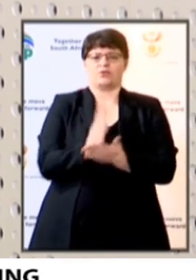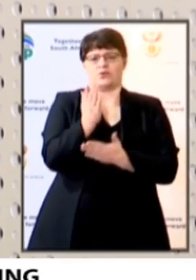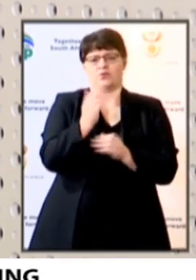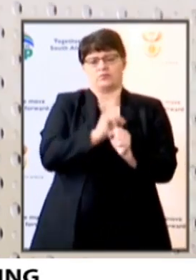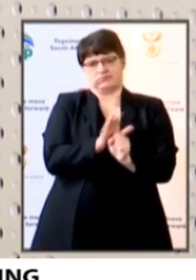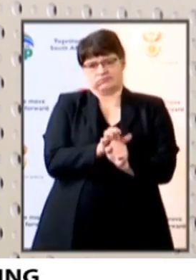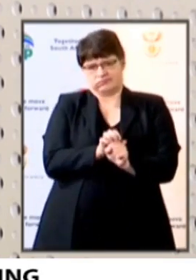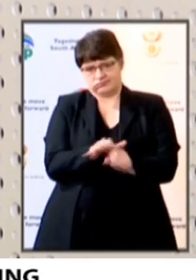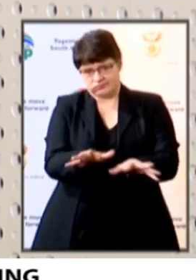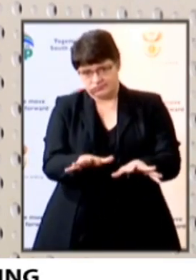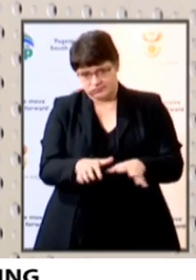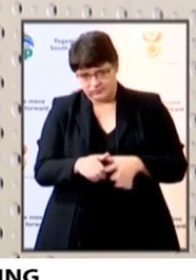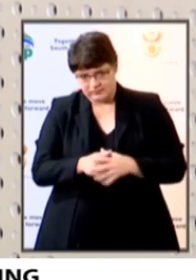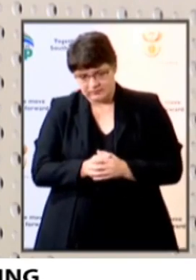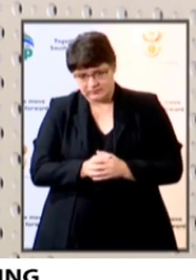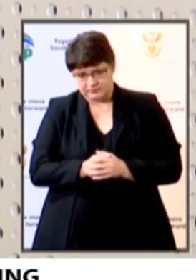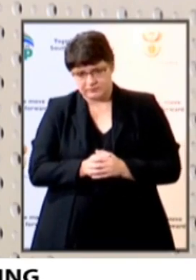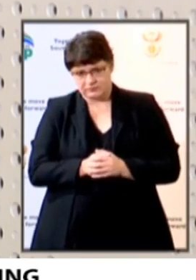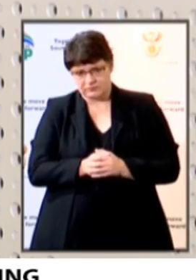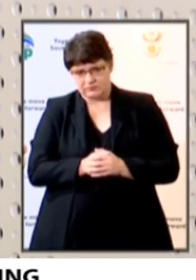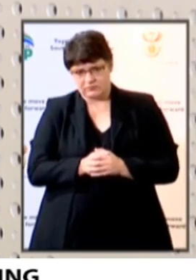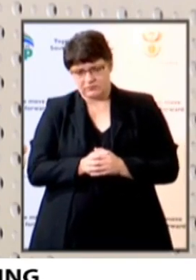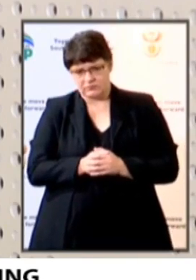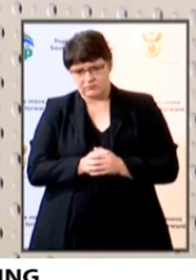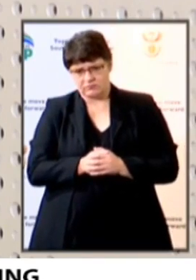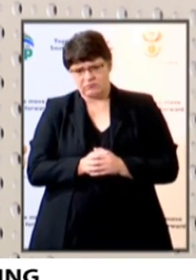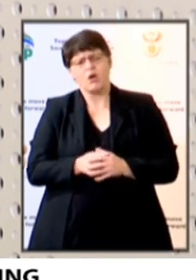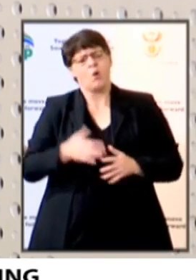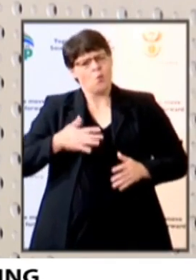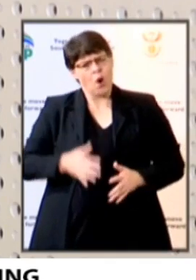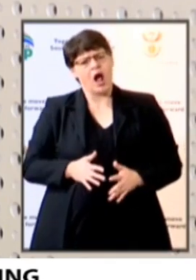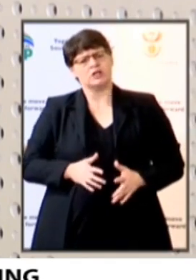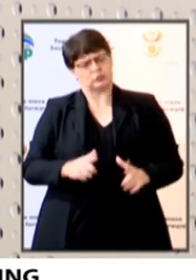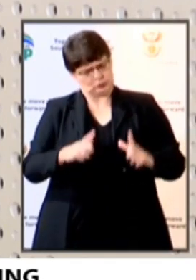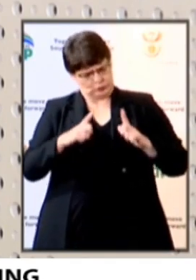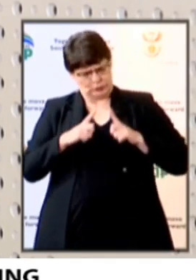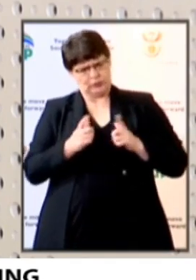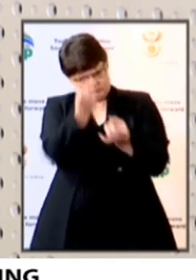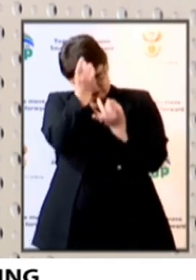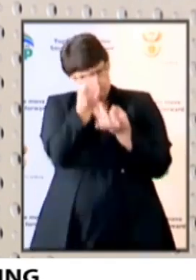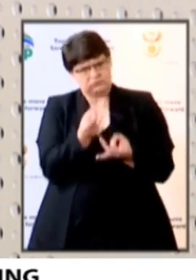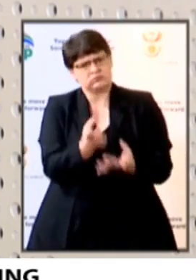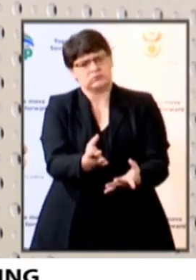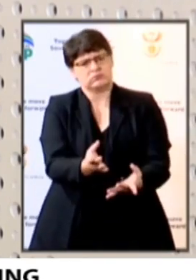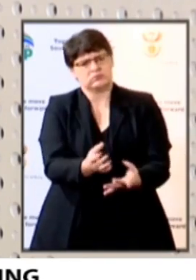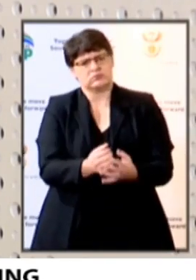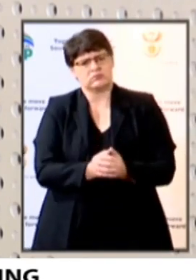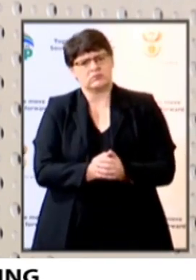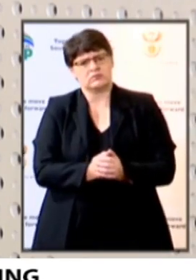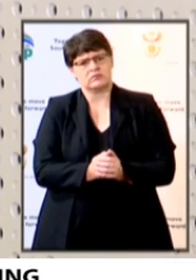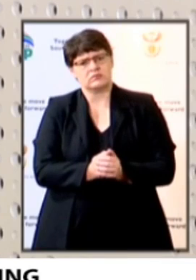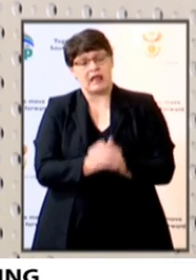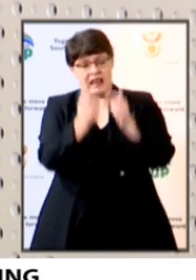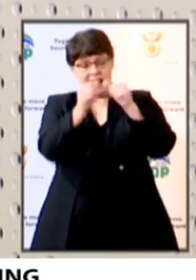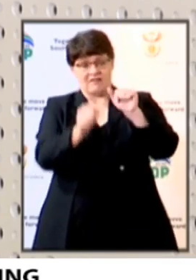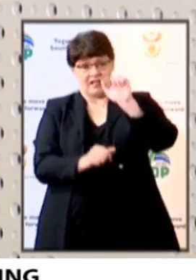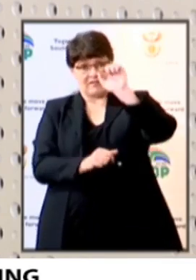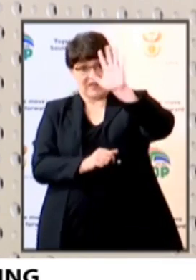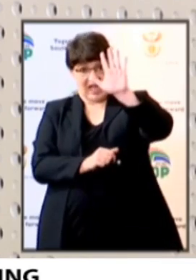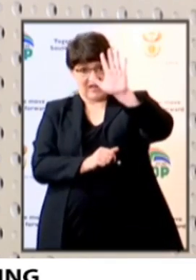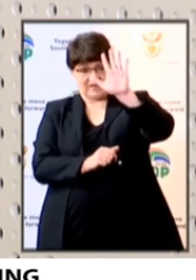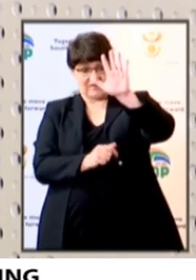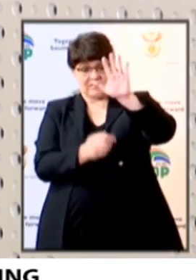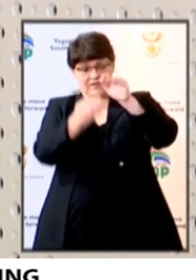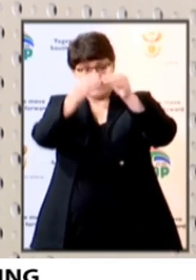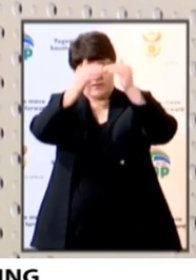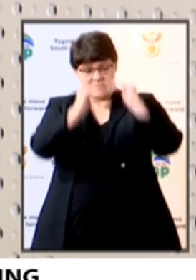And let me also say upfront that if we move down to level four, which we will do by